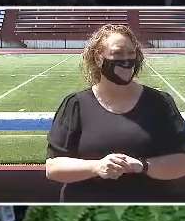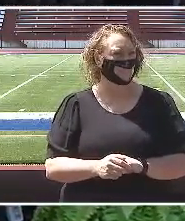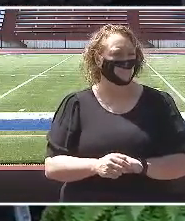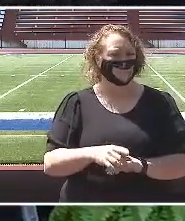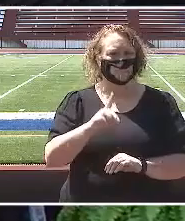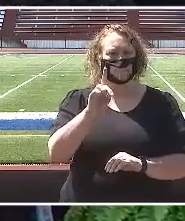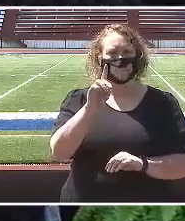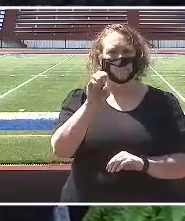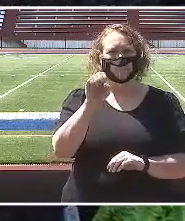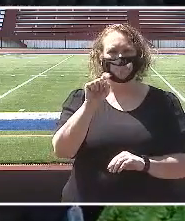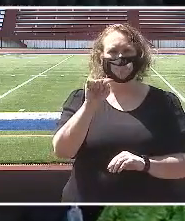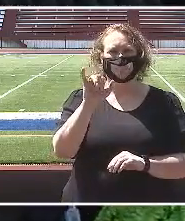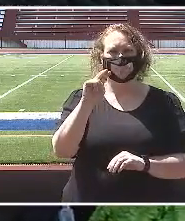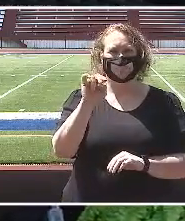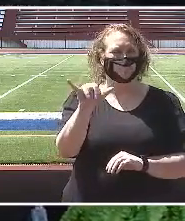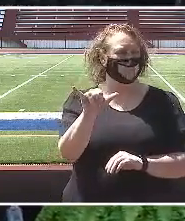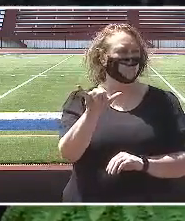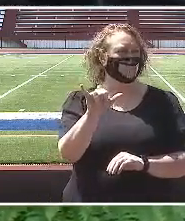Destiny Burnett.